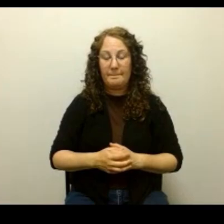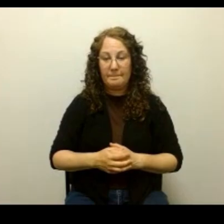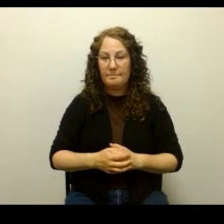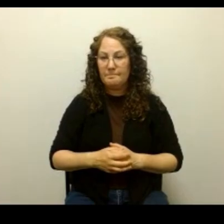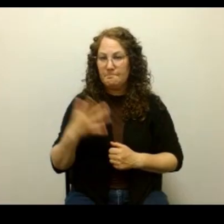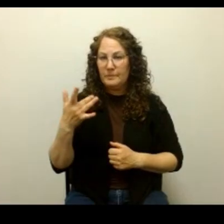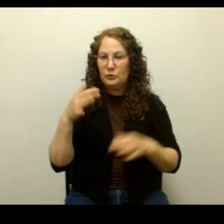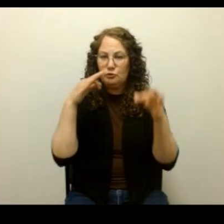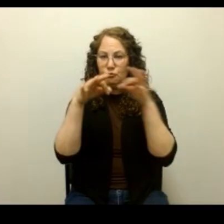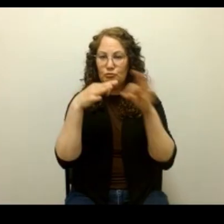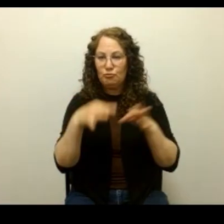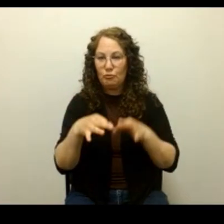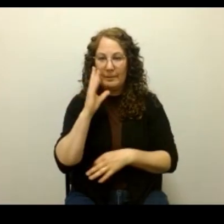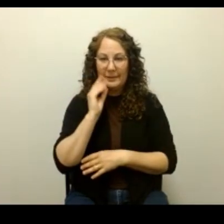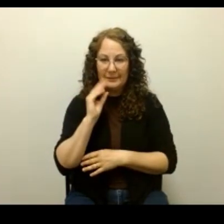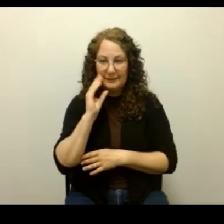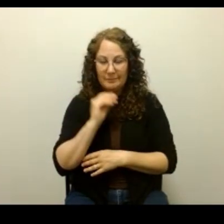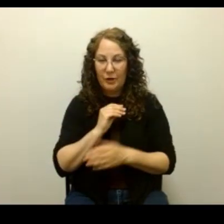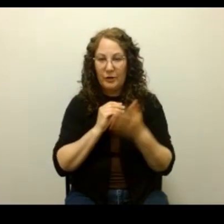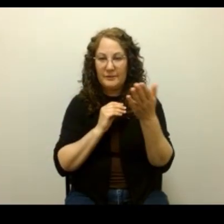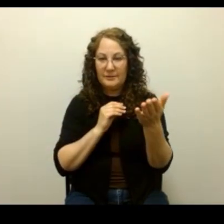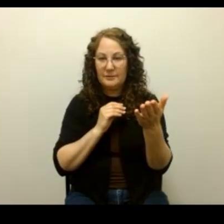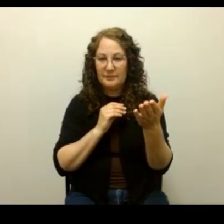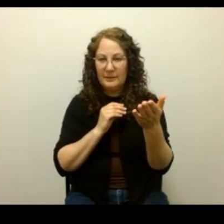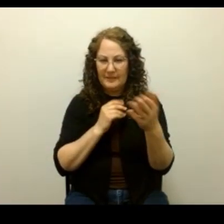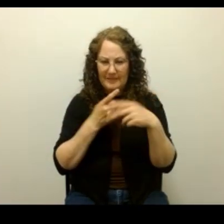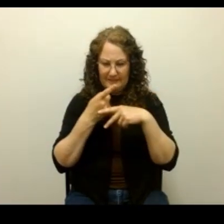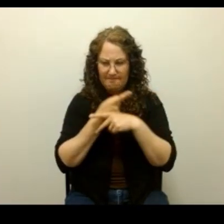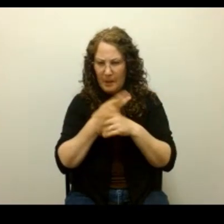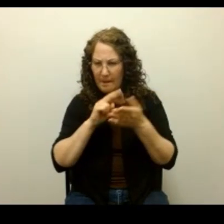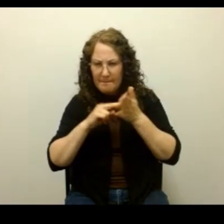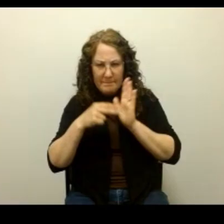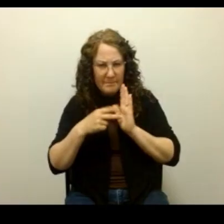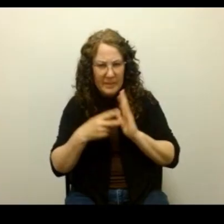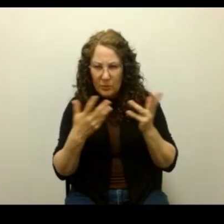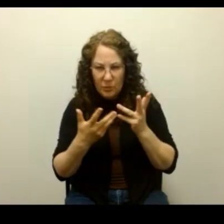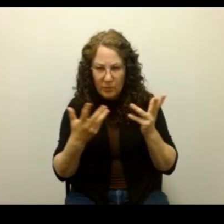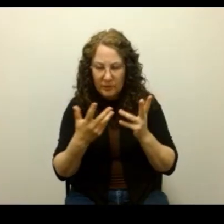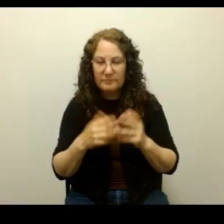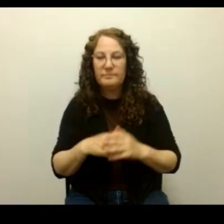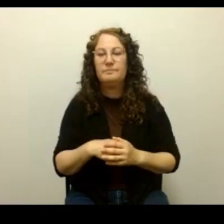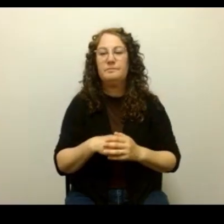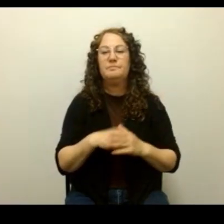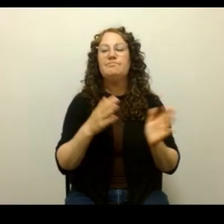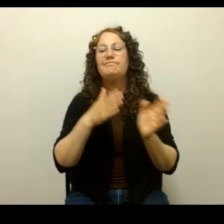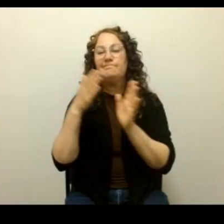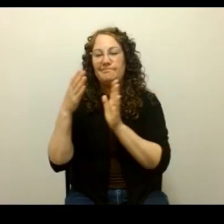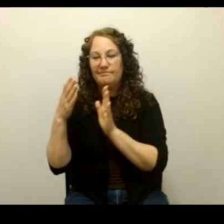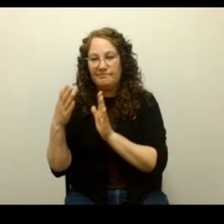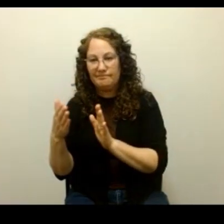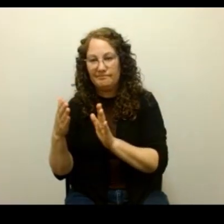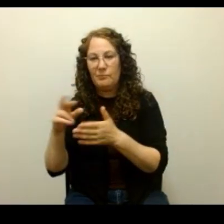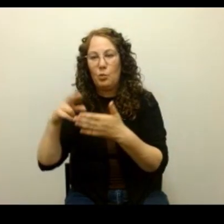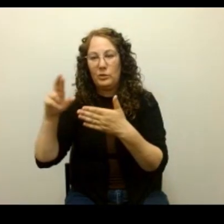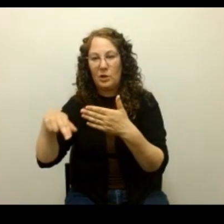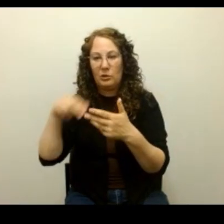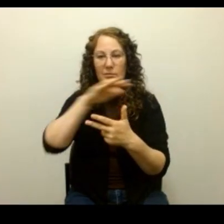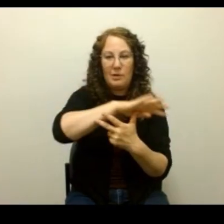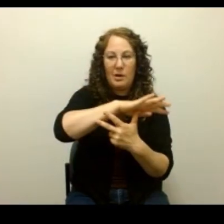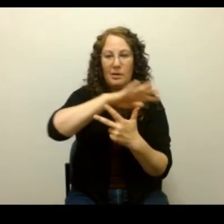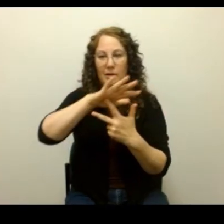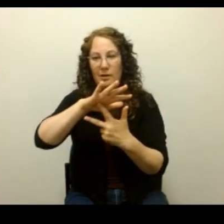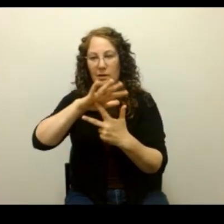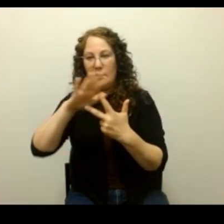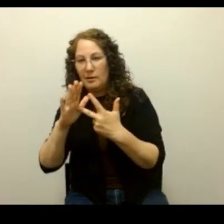describing the experience, interpreting the experience, as well as the outcome. What next steps